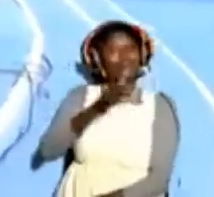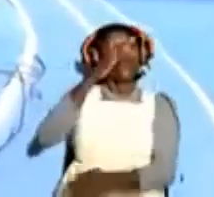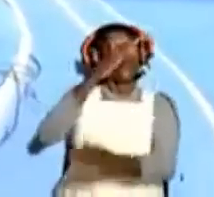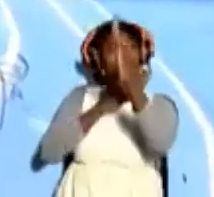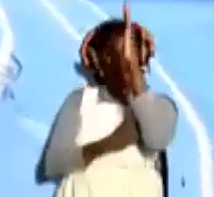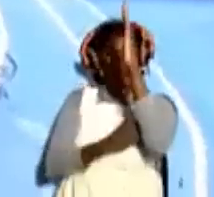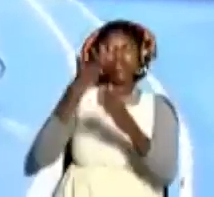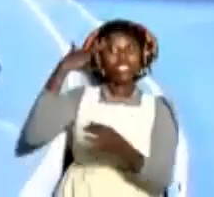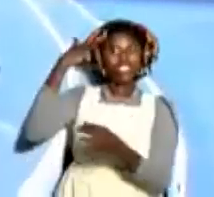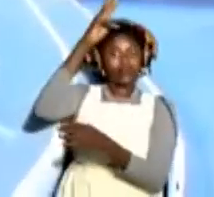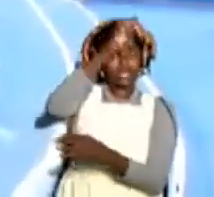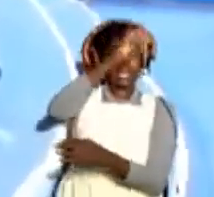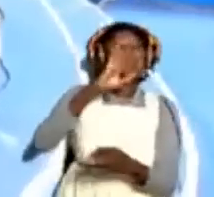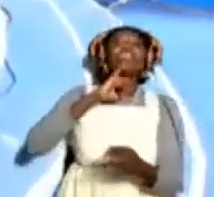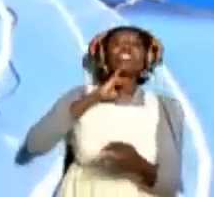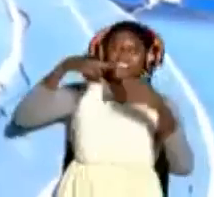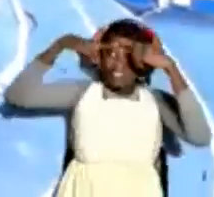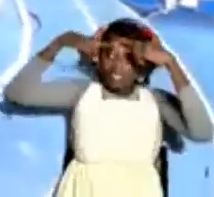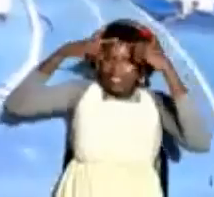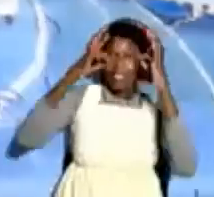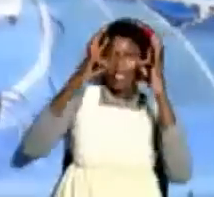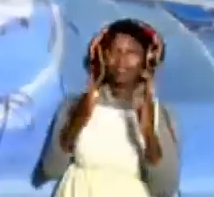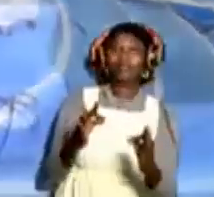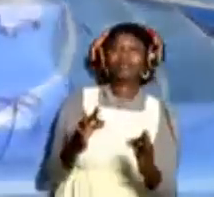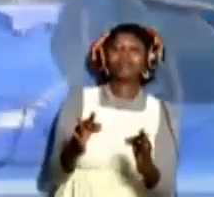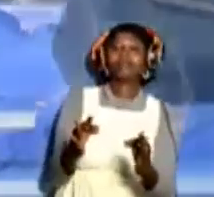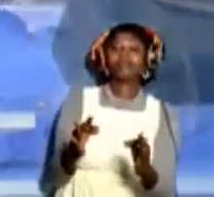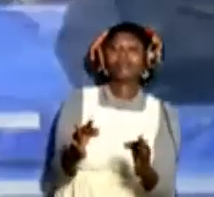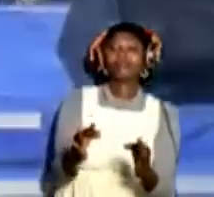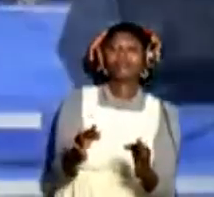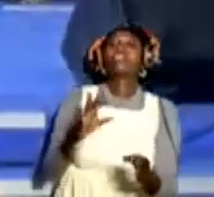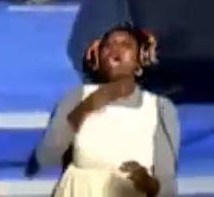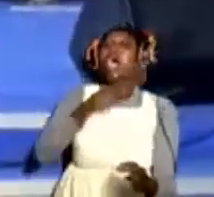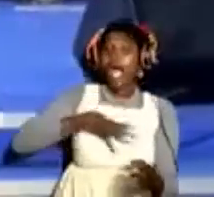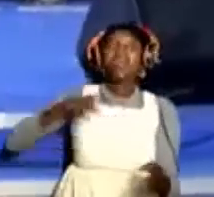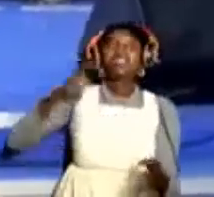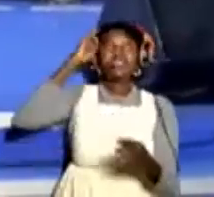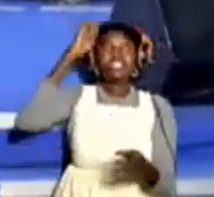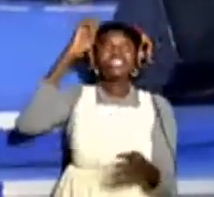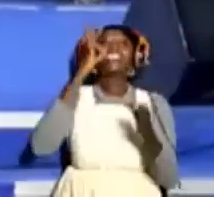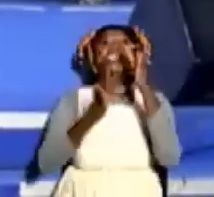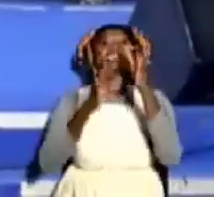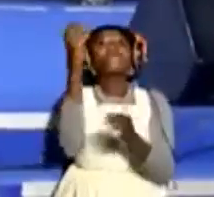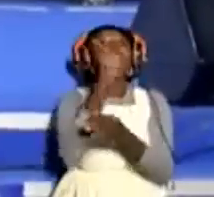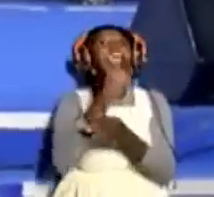God himself is deliberate now. And he says,